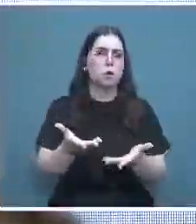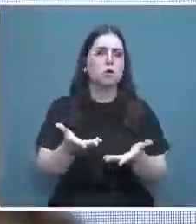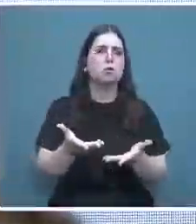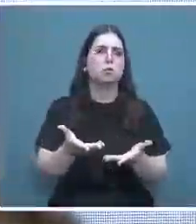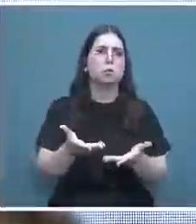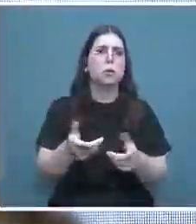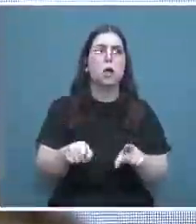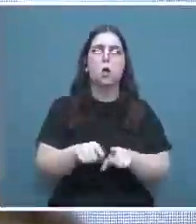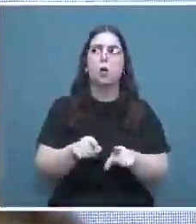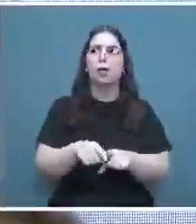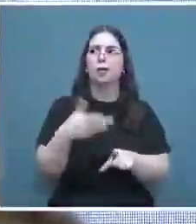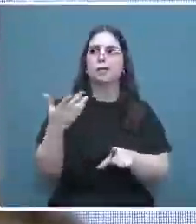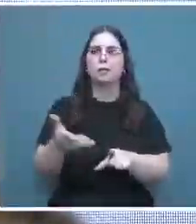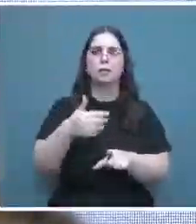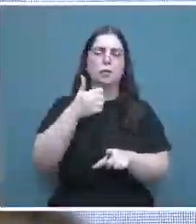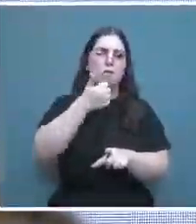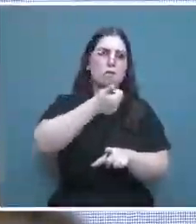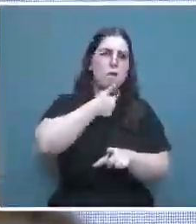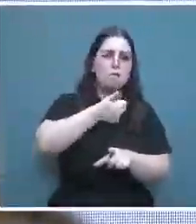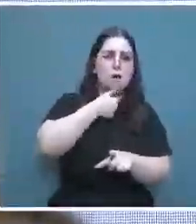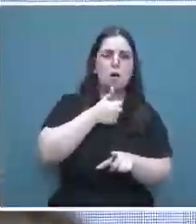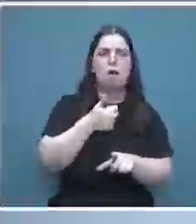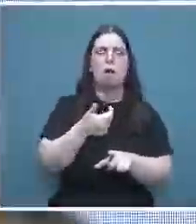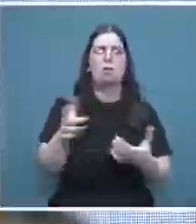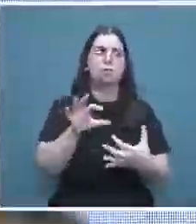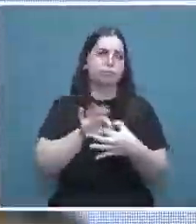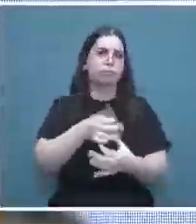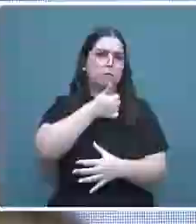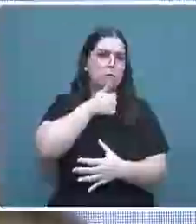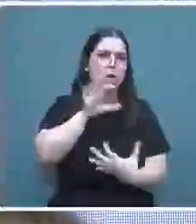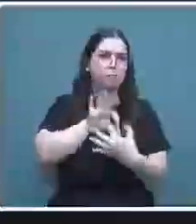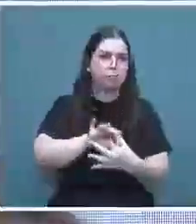was claimed like a violence, war-related violence.